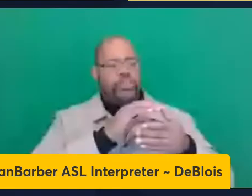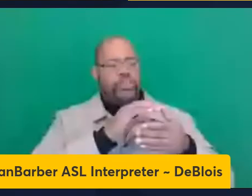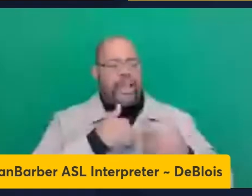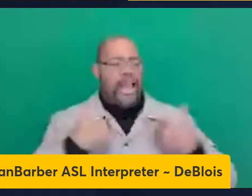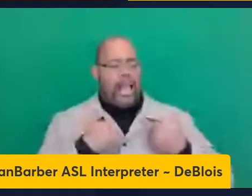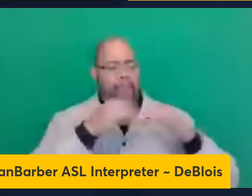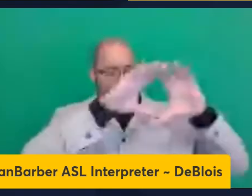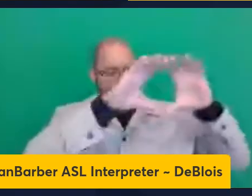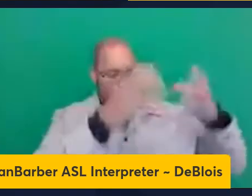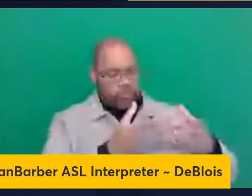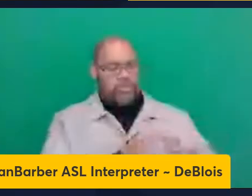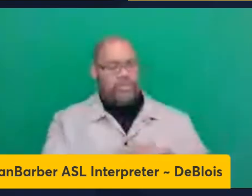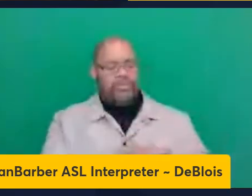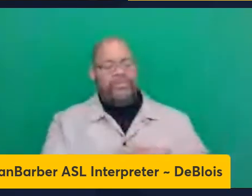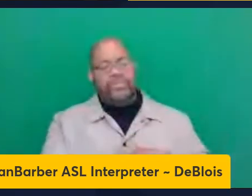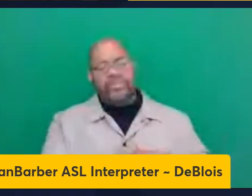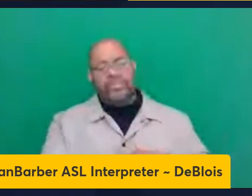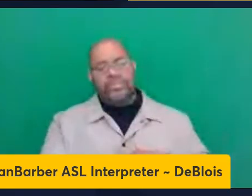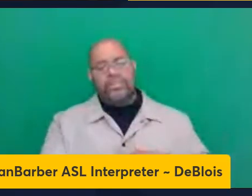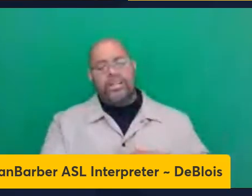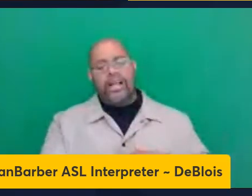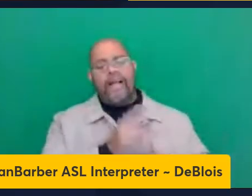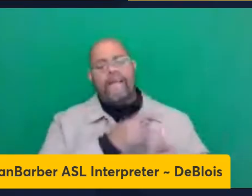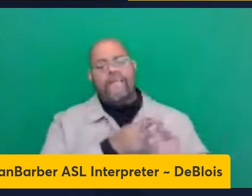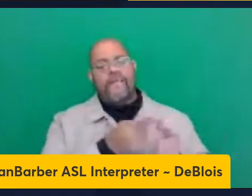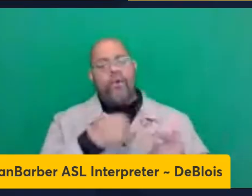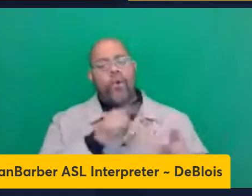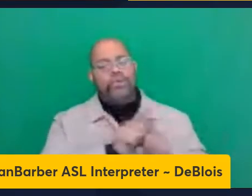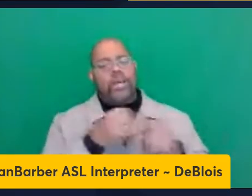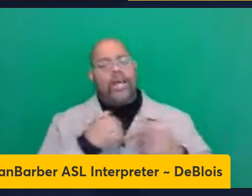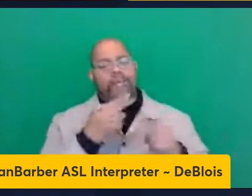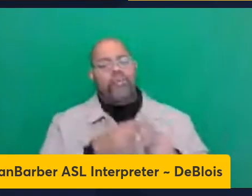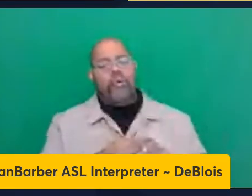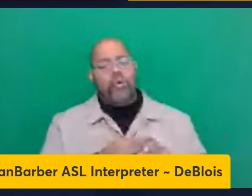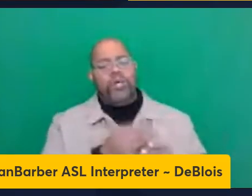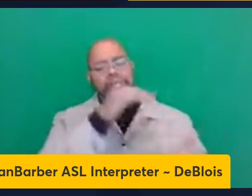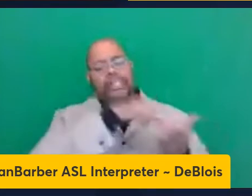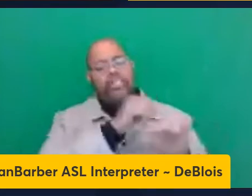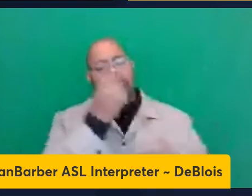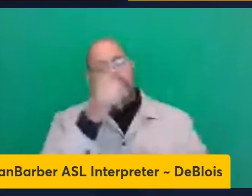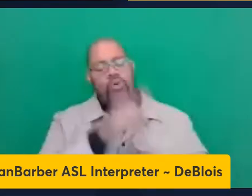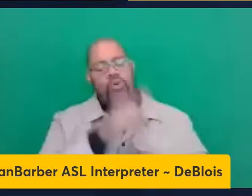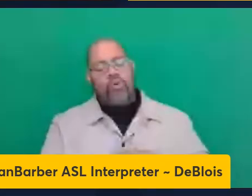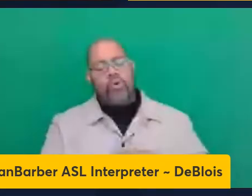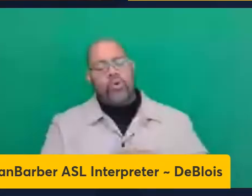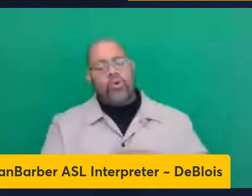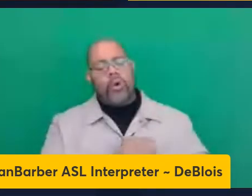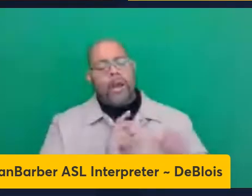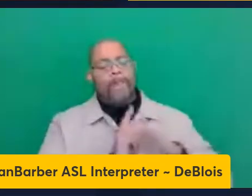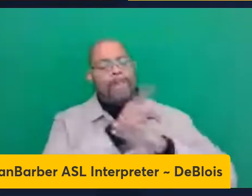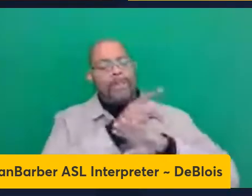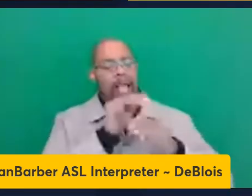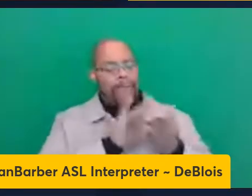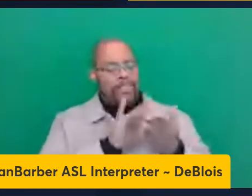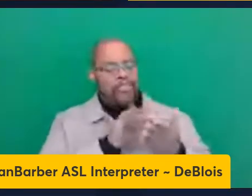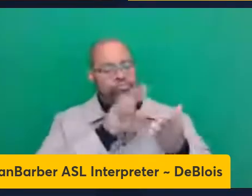animal facility. And then we also have what you call the Center for Plant Medicine Research, which